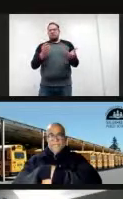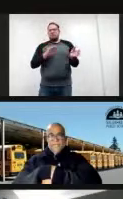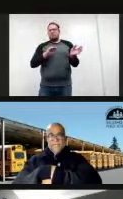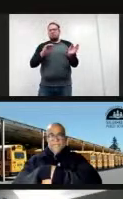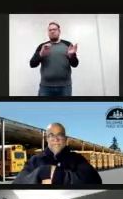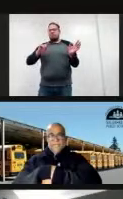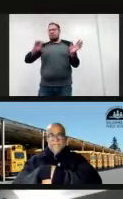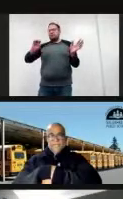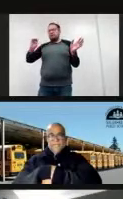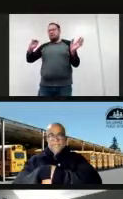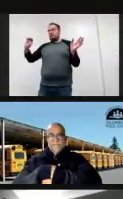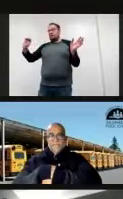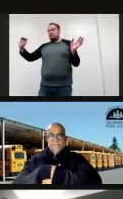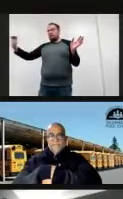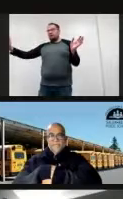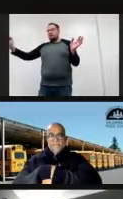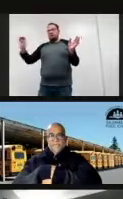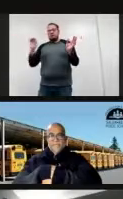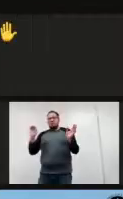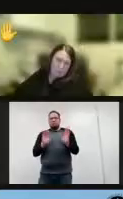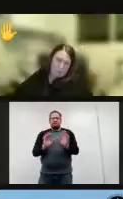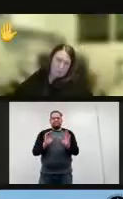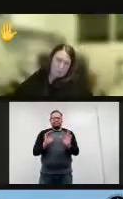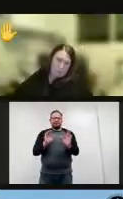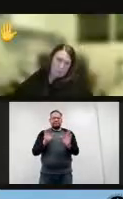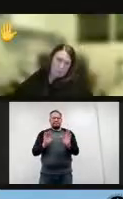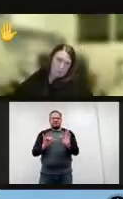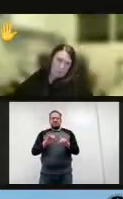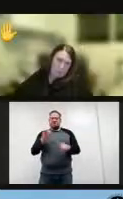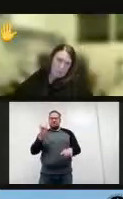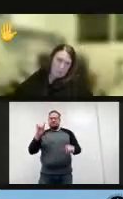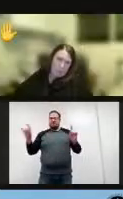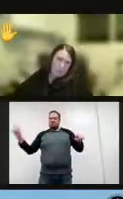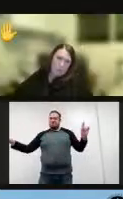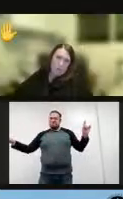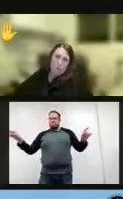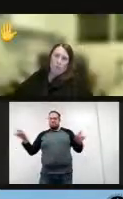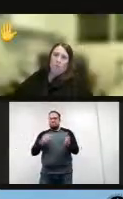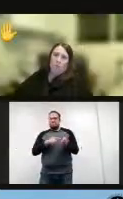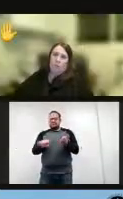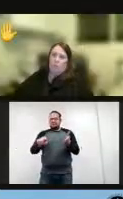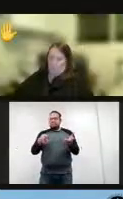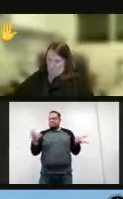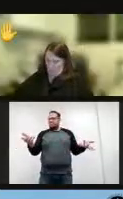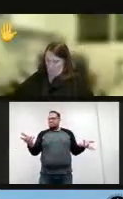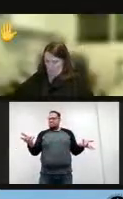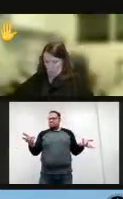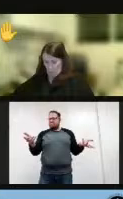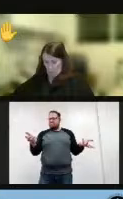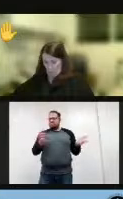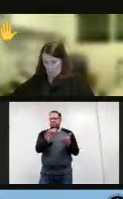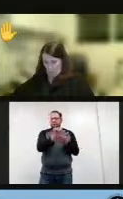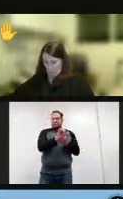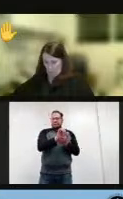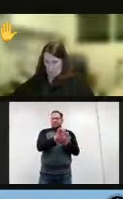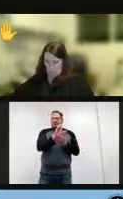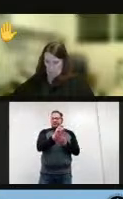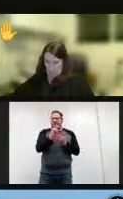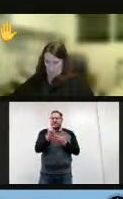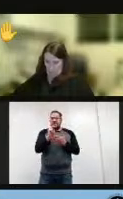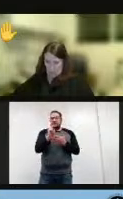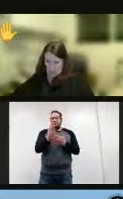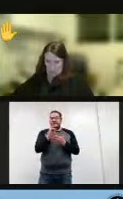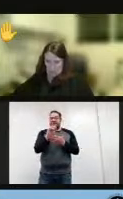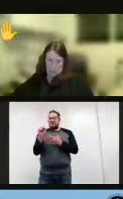farther east, you have really a diversity of kind of pay. It's New York, Connecticut, Massachusetts